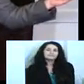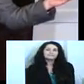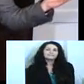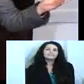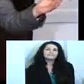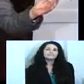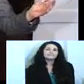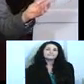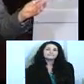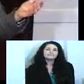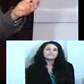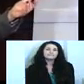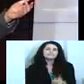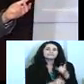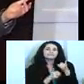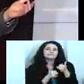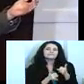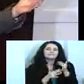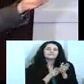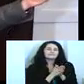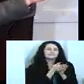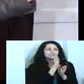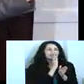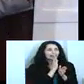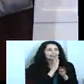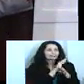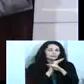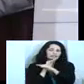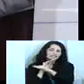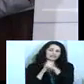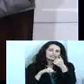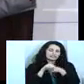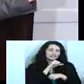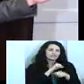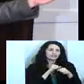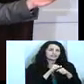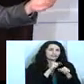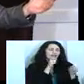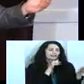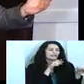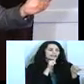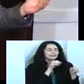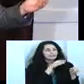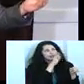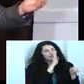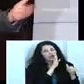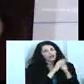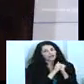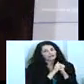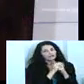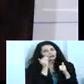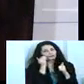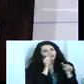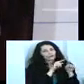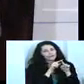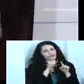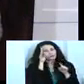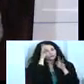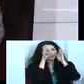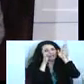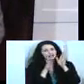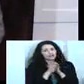And now unto God's gracious mercy and protection each and every one of us is given. And the blessing of God, known to us as